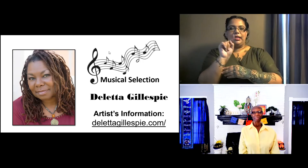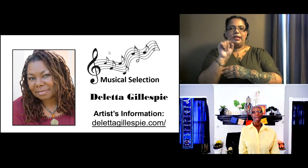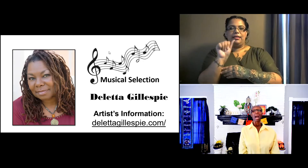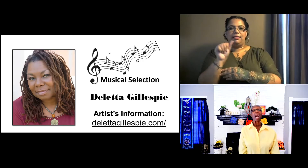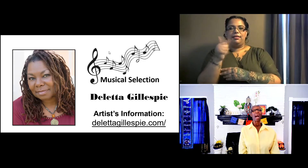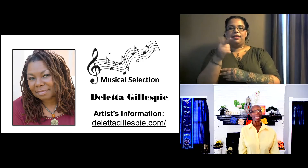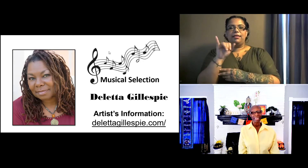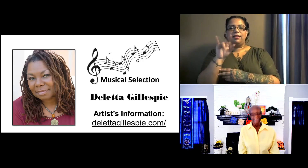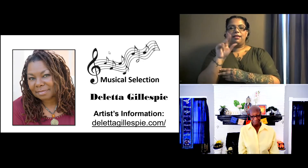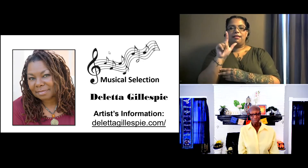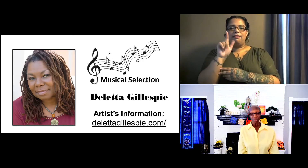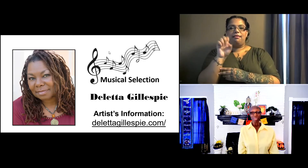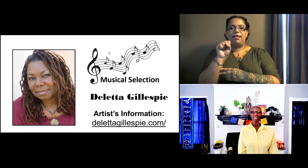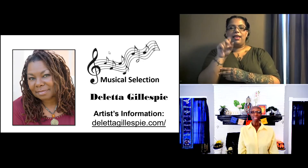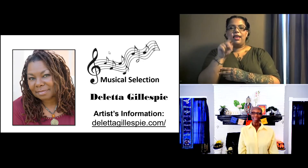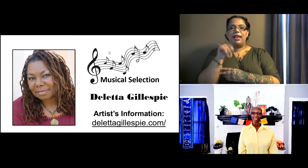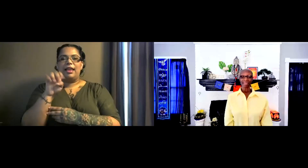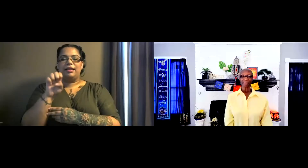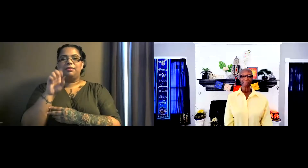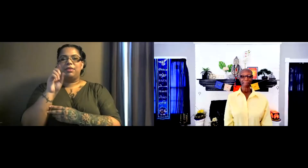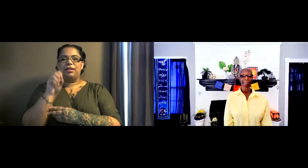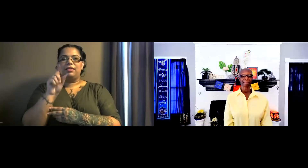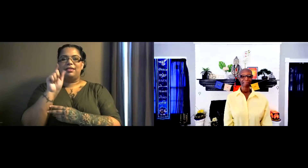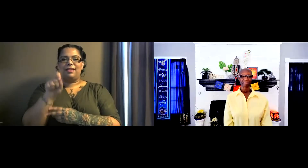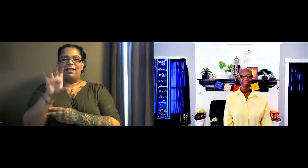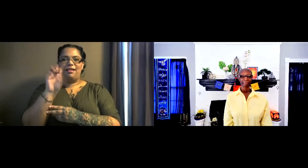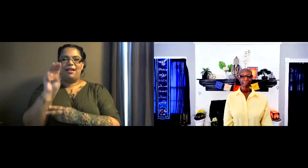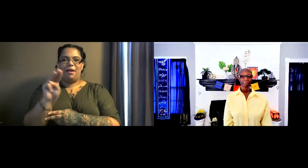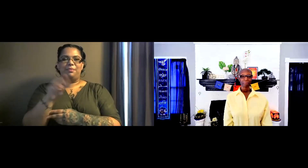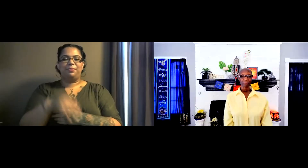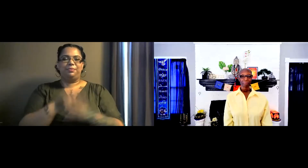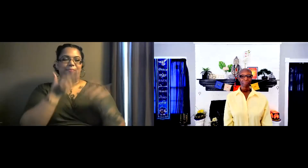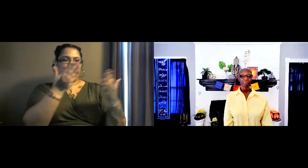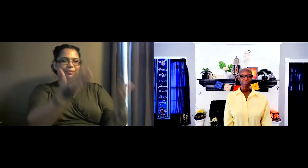DelettaGillespie.com. I give you Deletta.